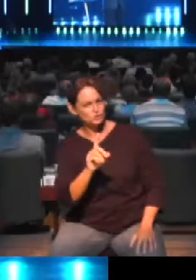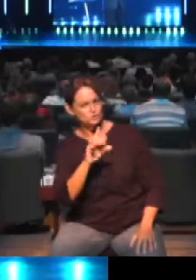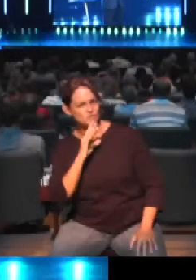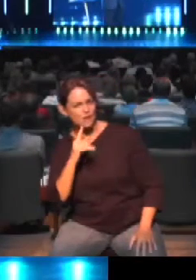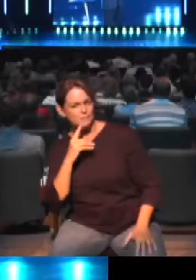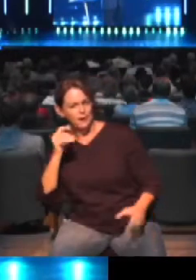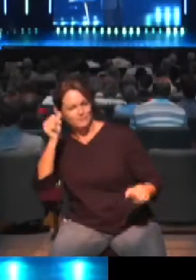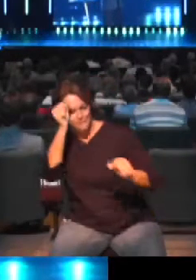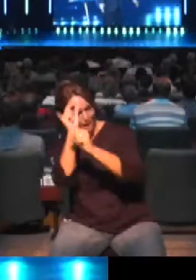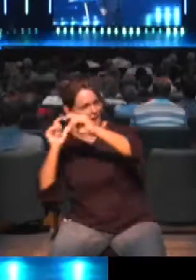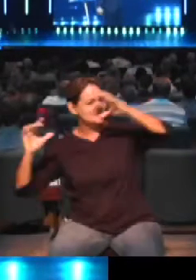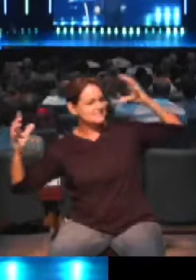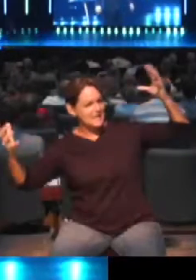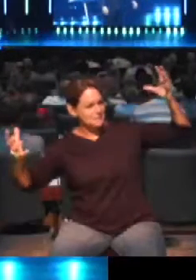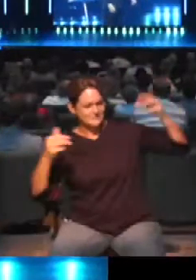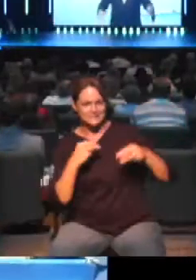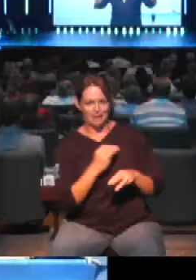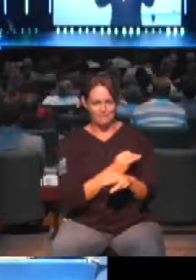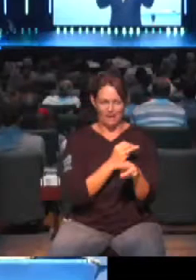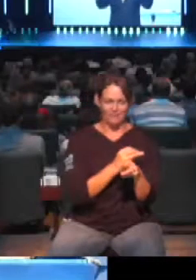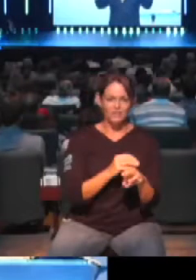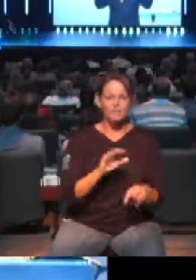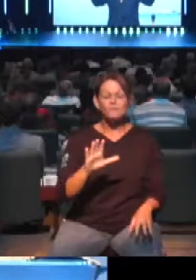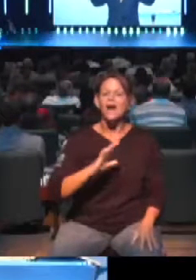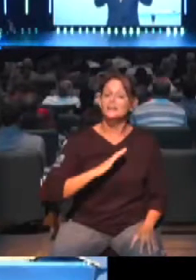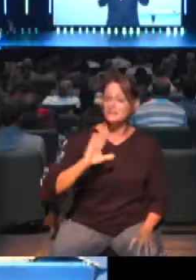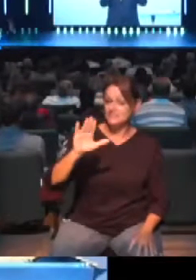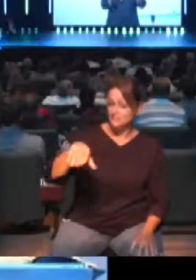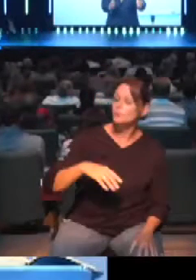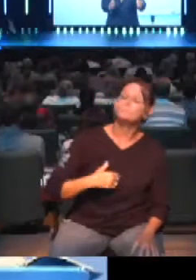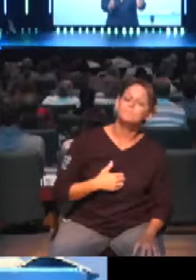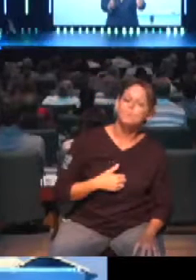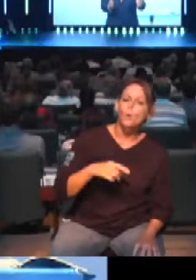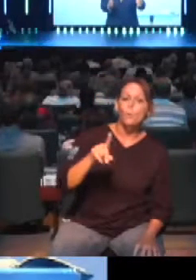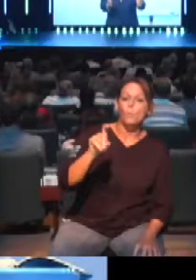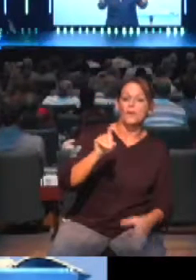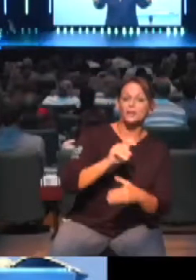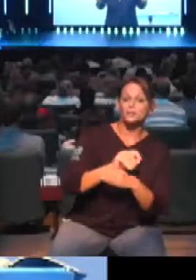talking concepts, So I said to her, okay, if something is